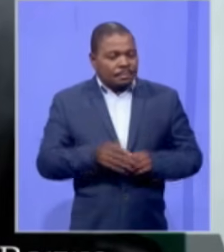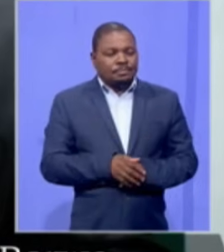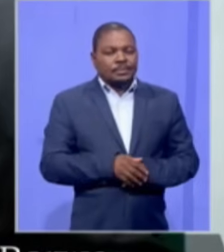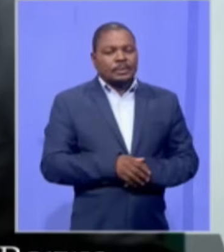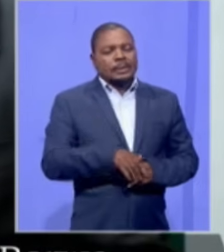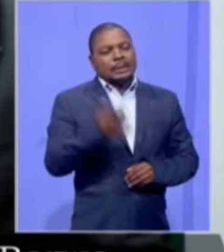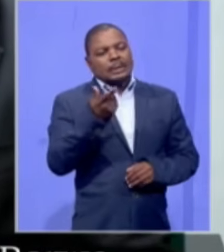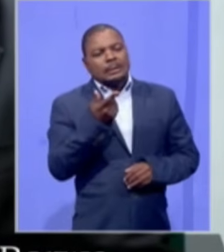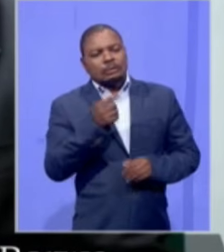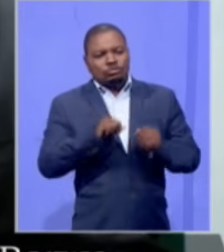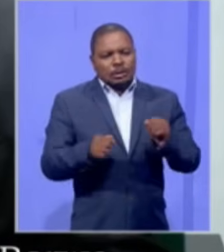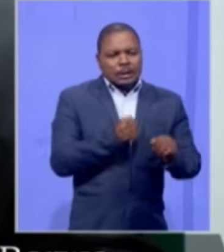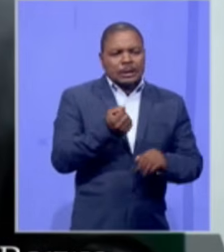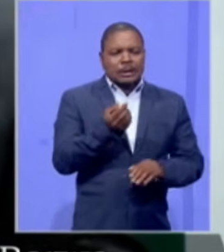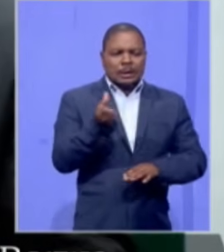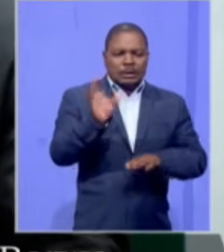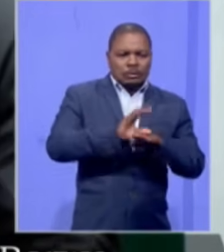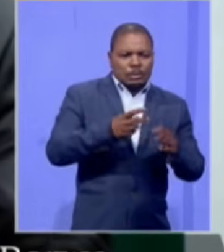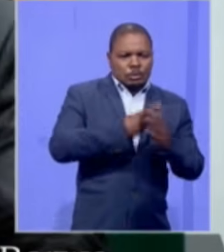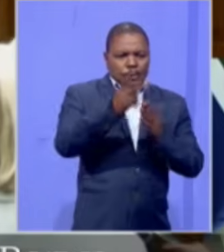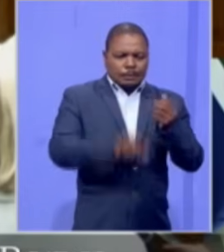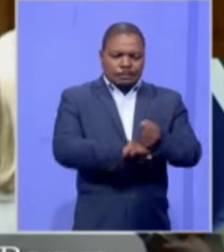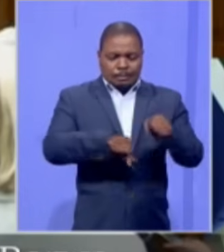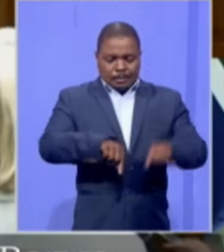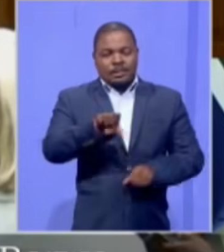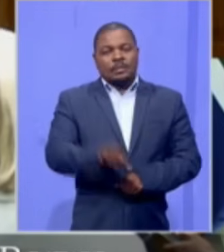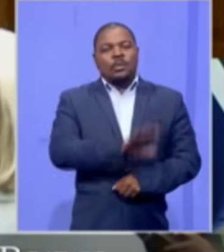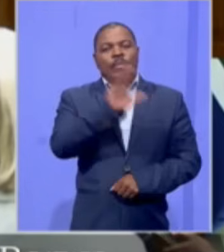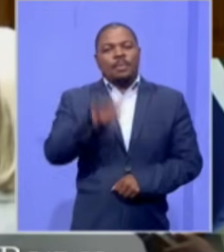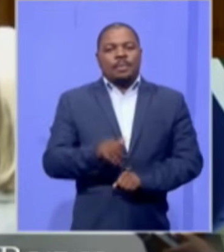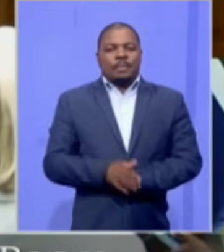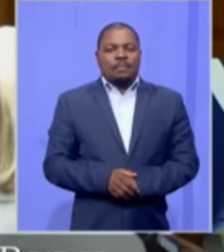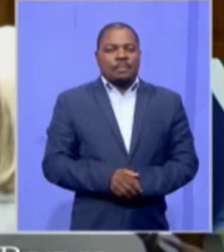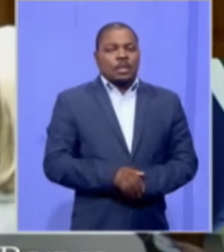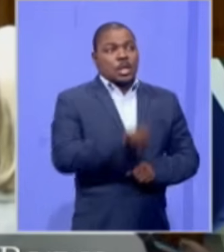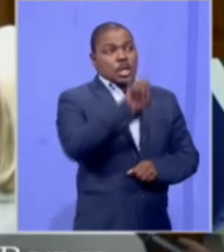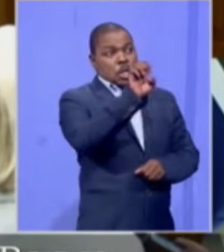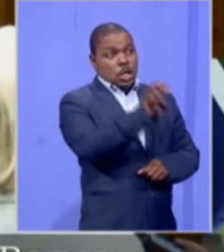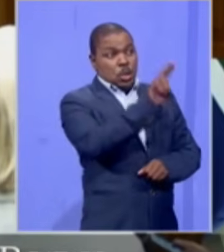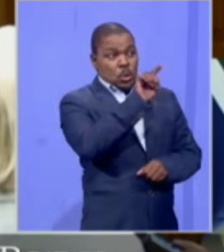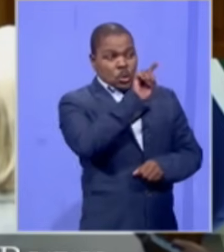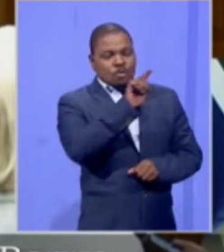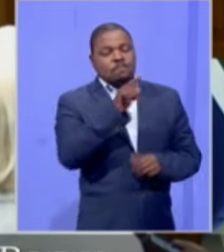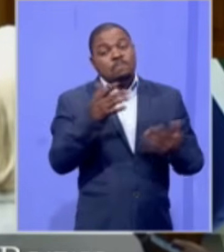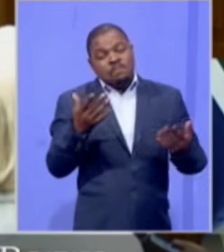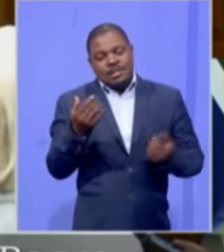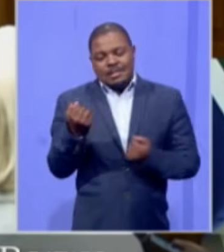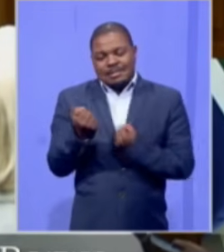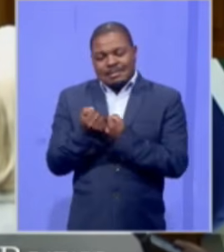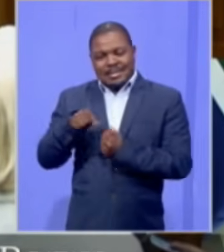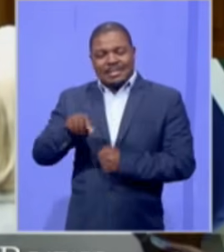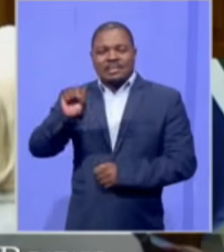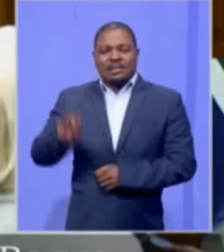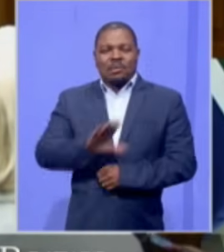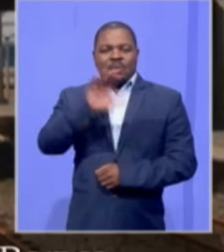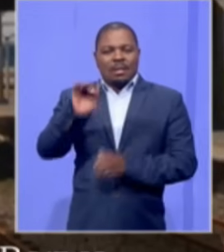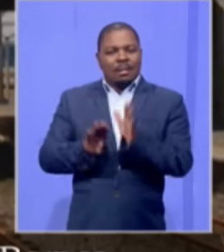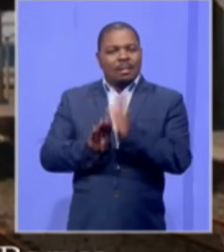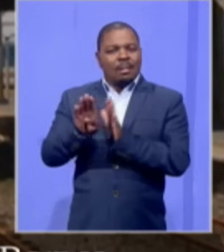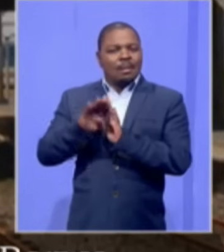strategic investment projects in our country. Mokgatlo wa Europa o bontsha tshehetso mehatong ya ntlafatso Afrika Borwa